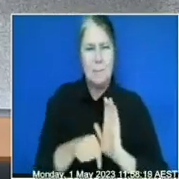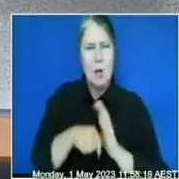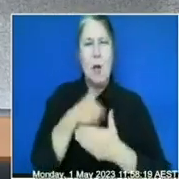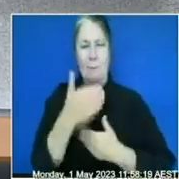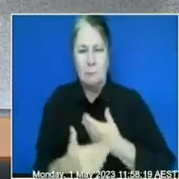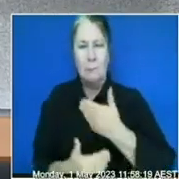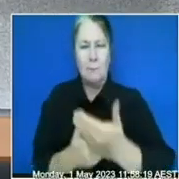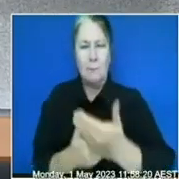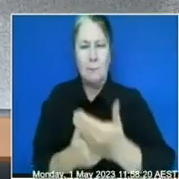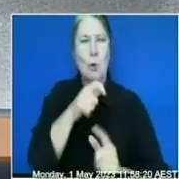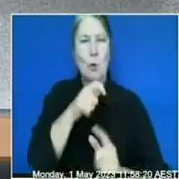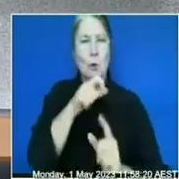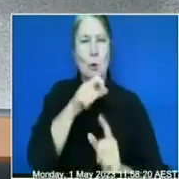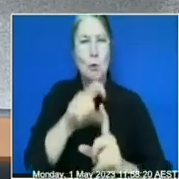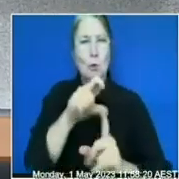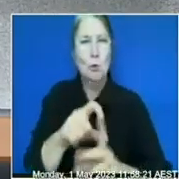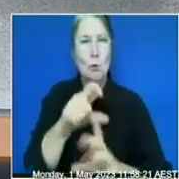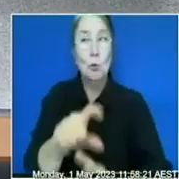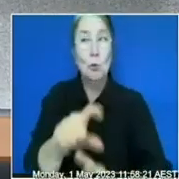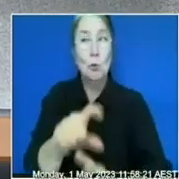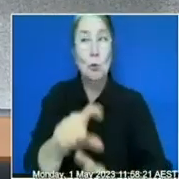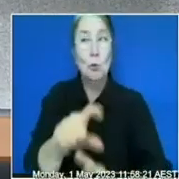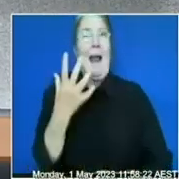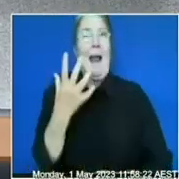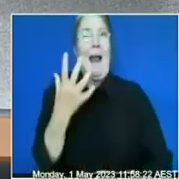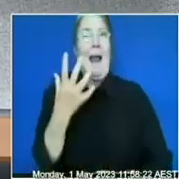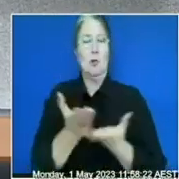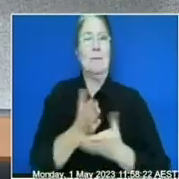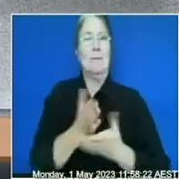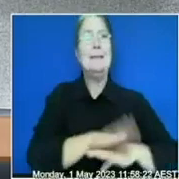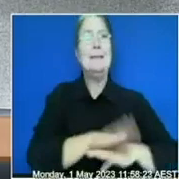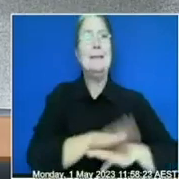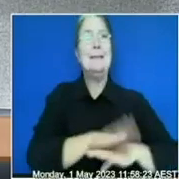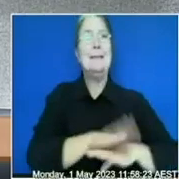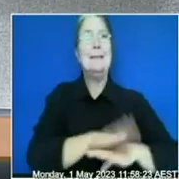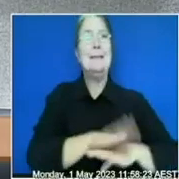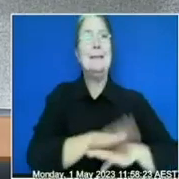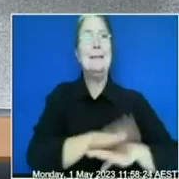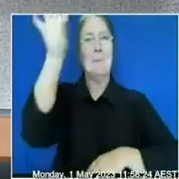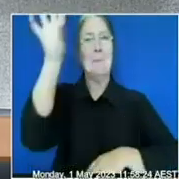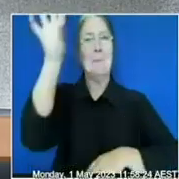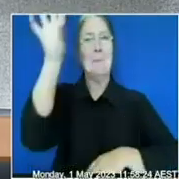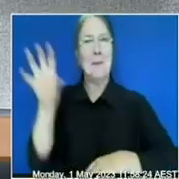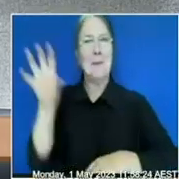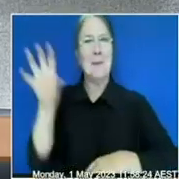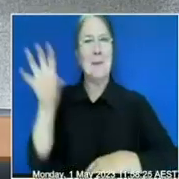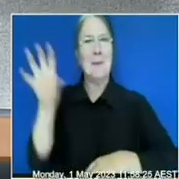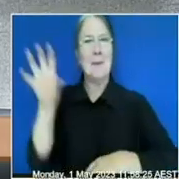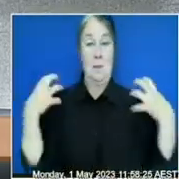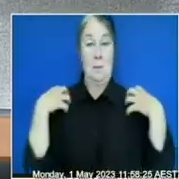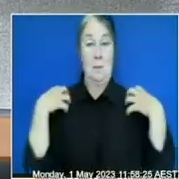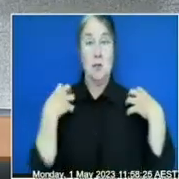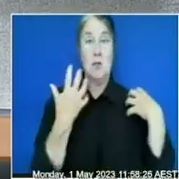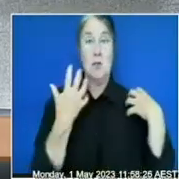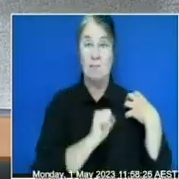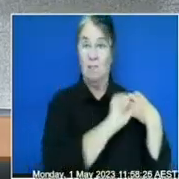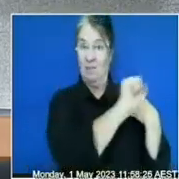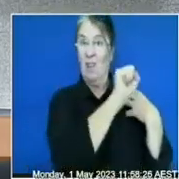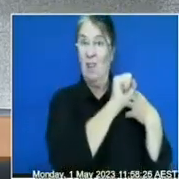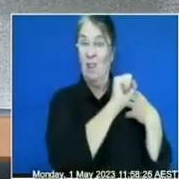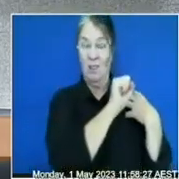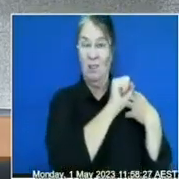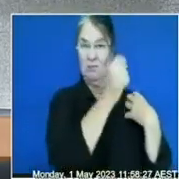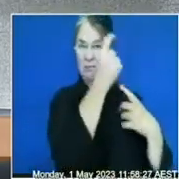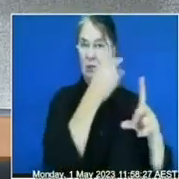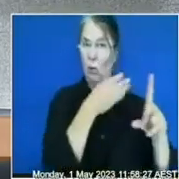those providers to have workforce recruited, knowing that we have had those challenges, some of the planning system issues, fit